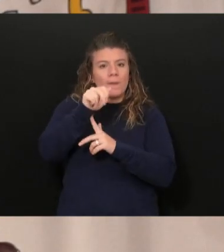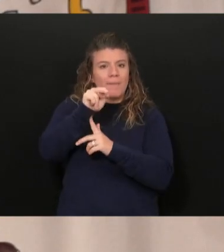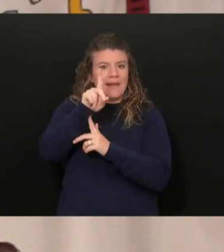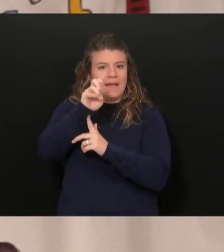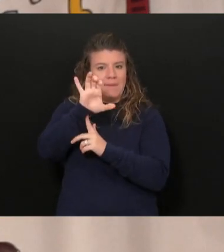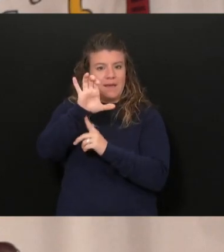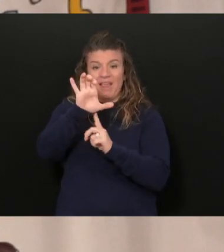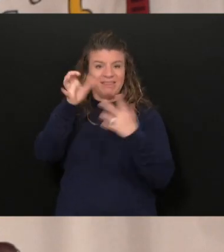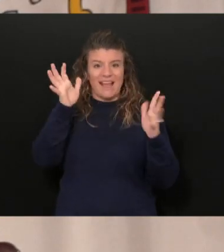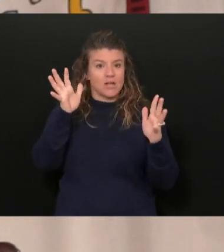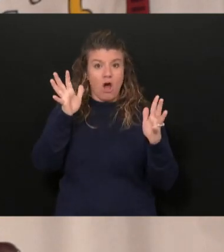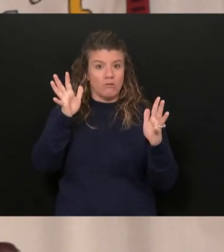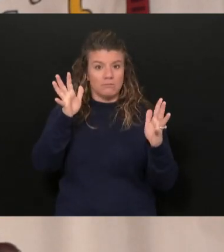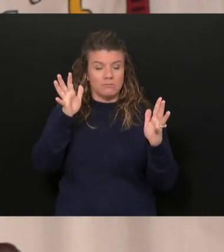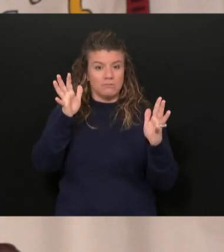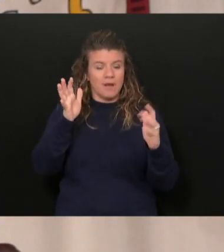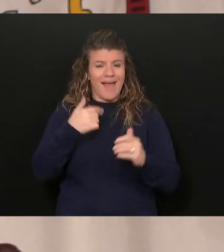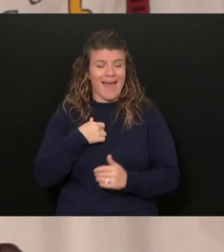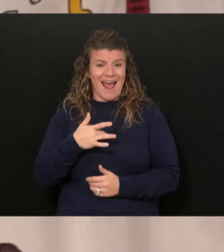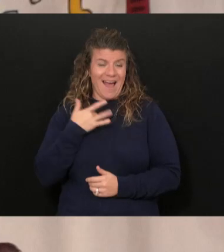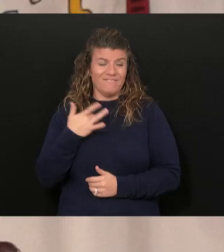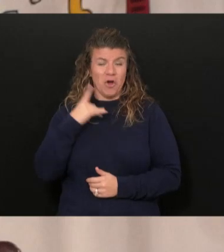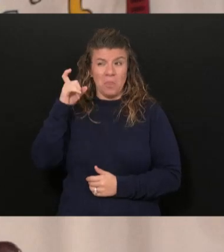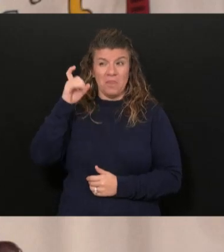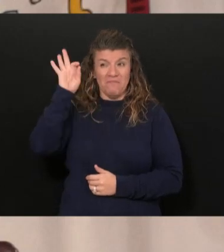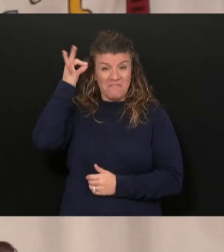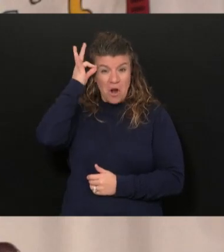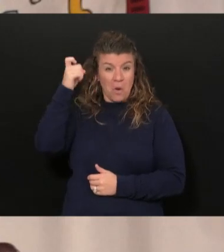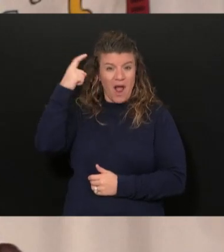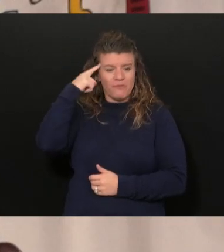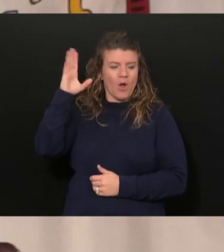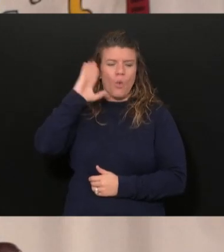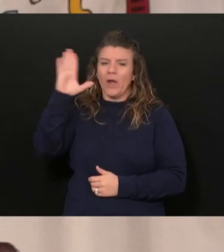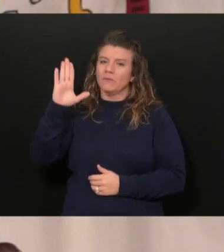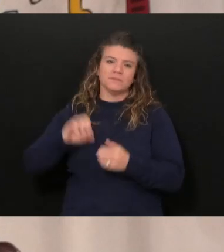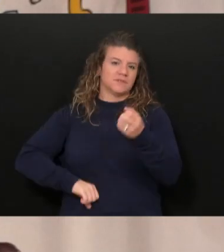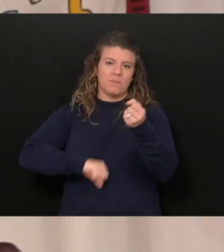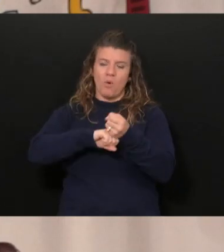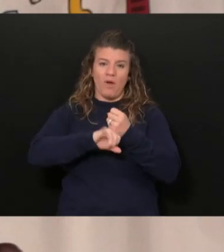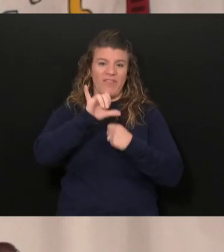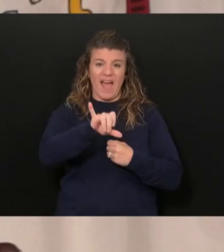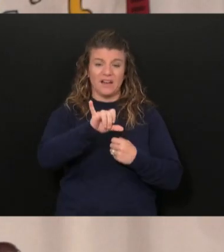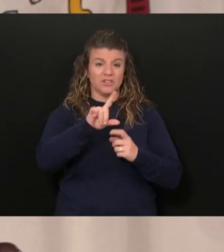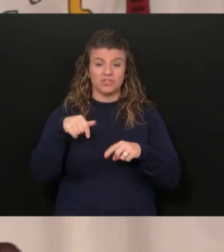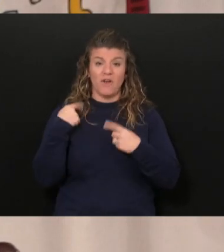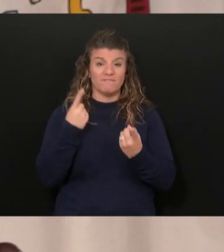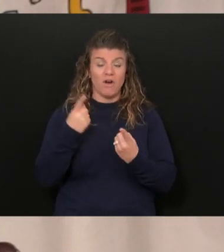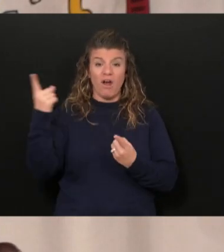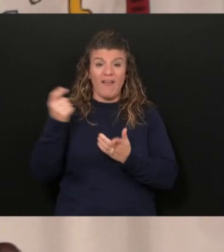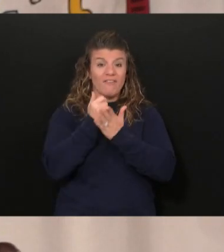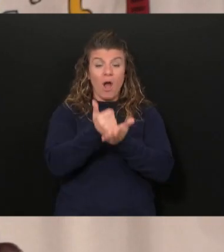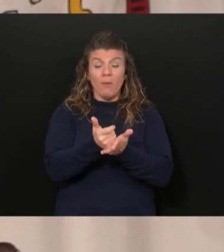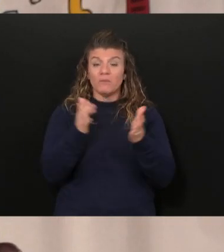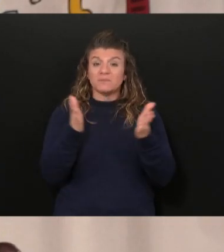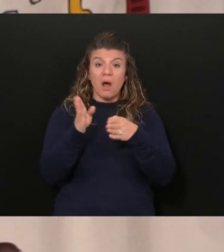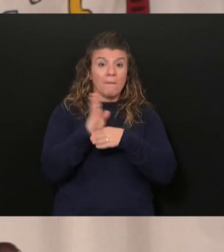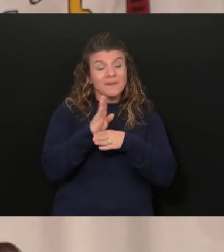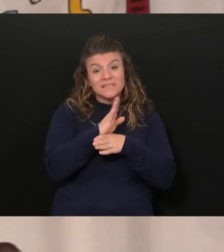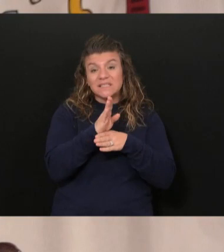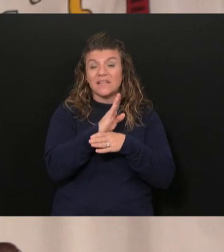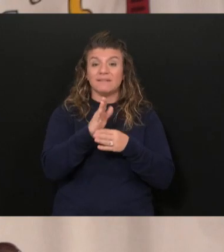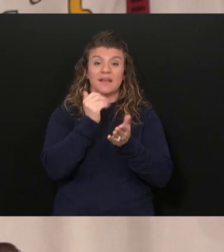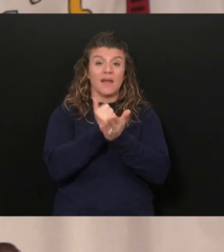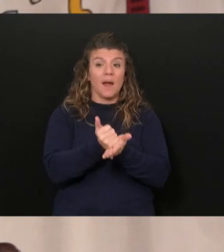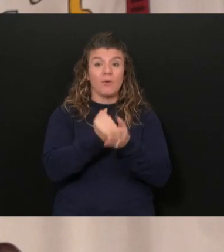it. And I think our federal government is going to be all in and doing so, and they've been so with our small businesses, and they've been so with